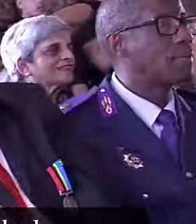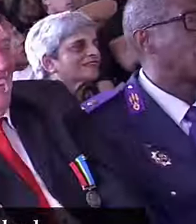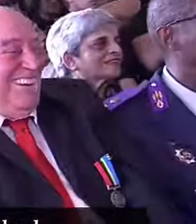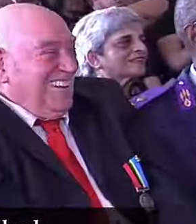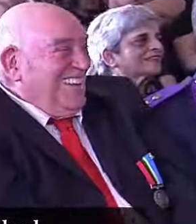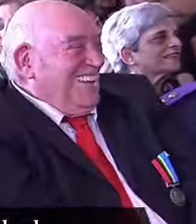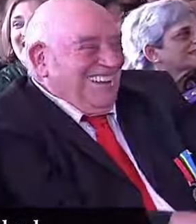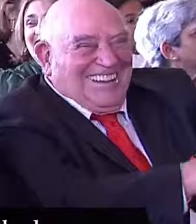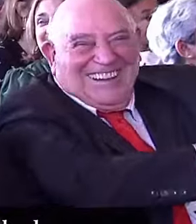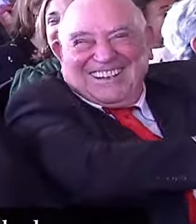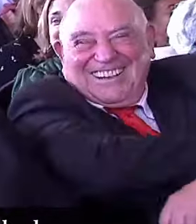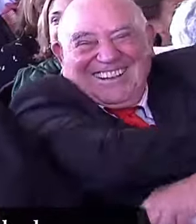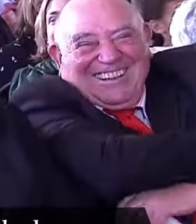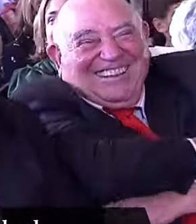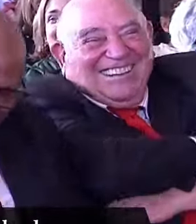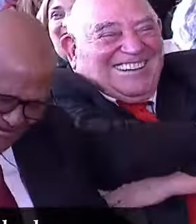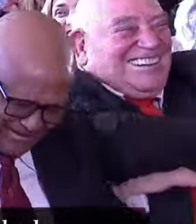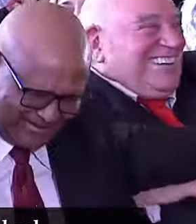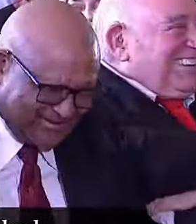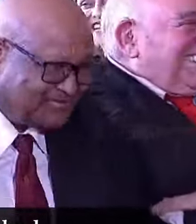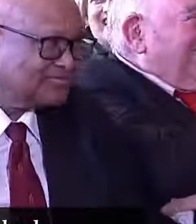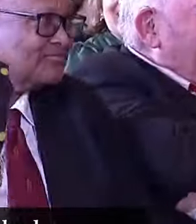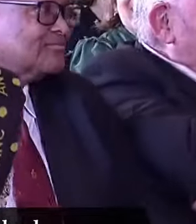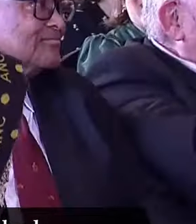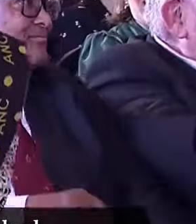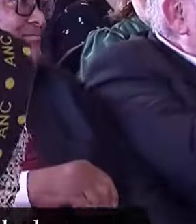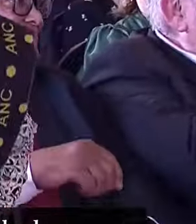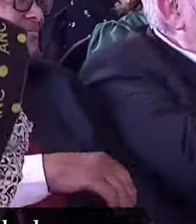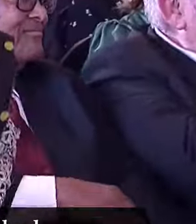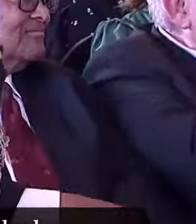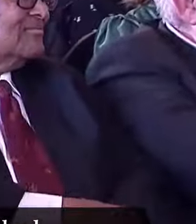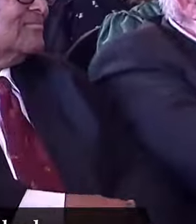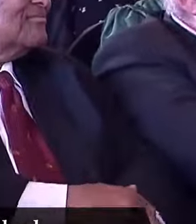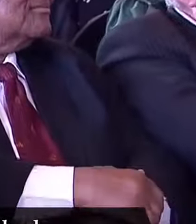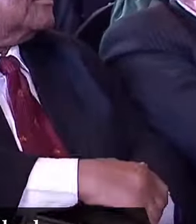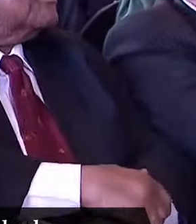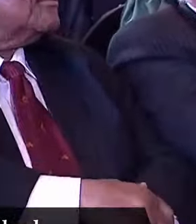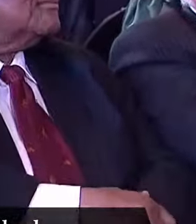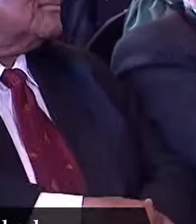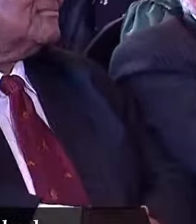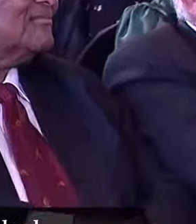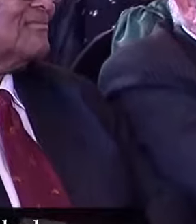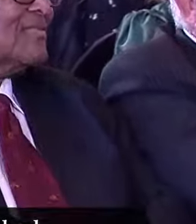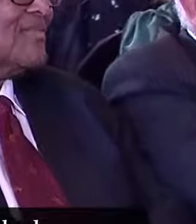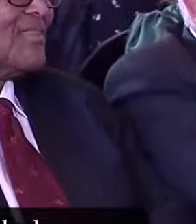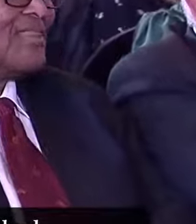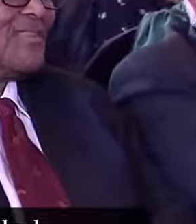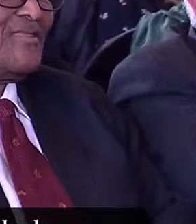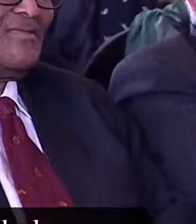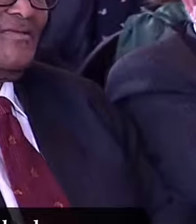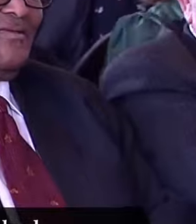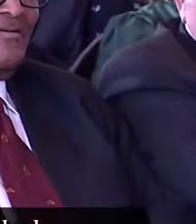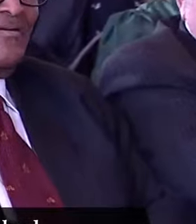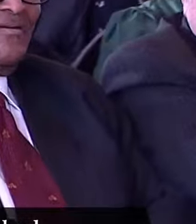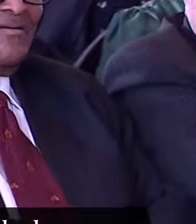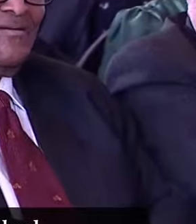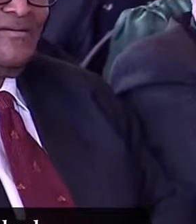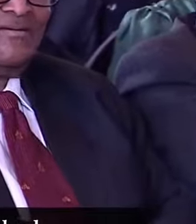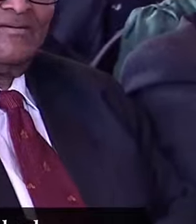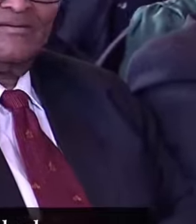stop drinking. And he said, "I had a very simple solution. I just changed the doctor."